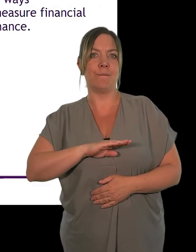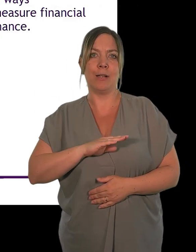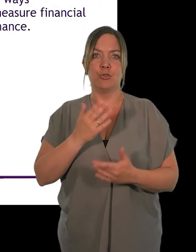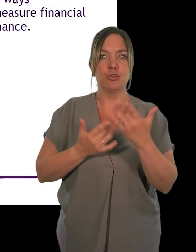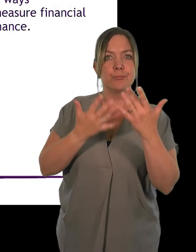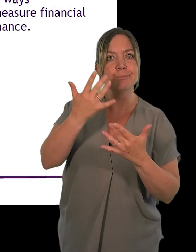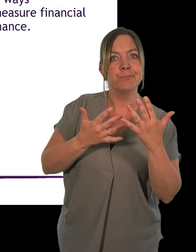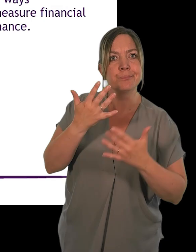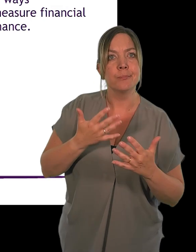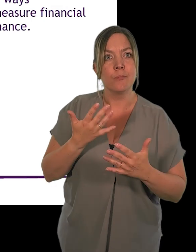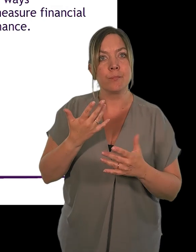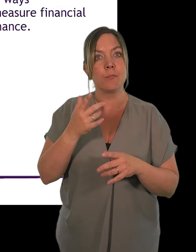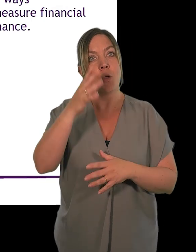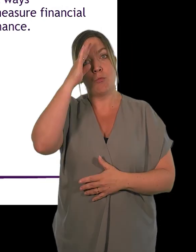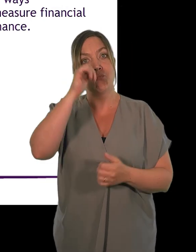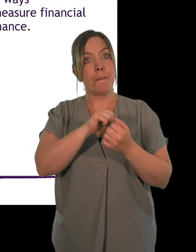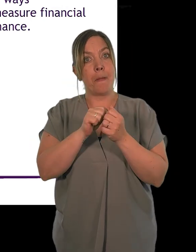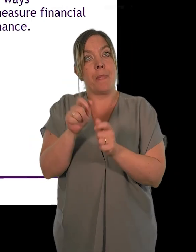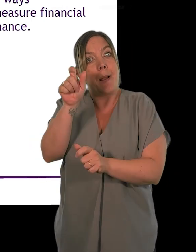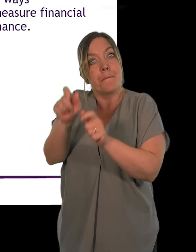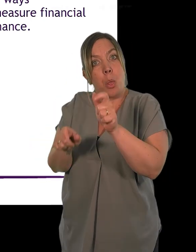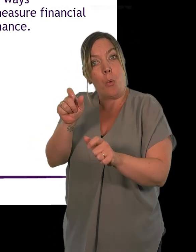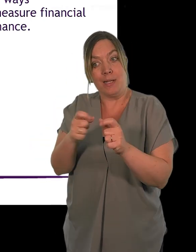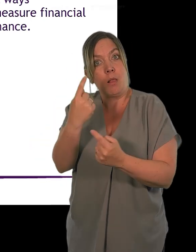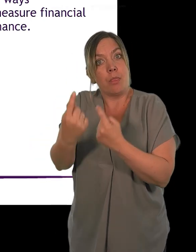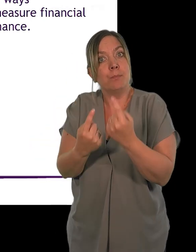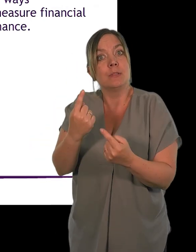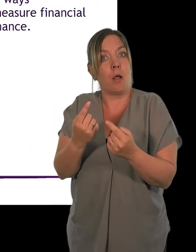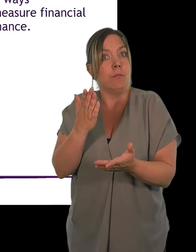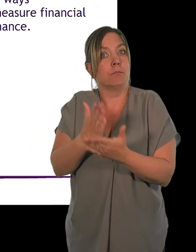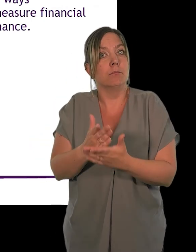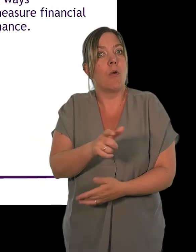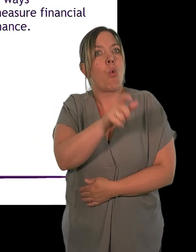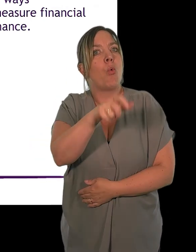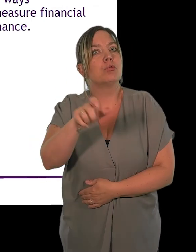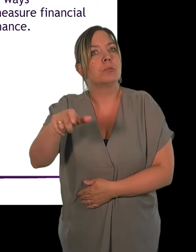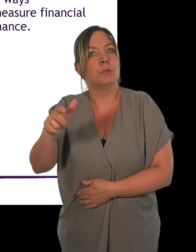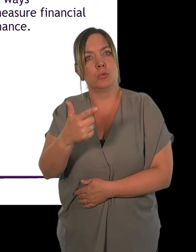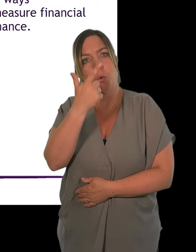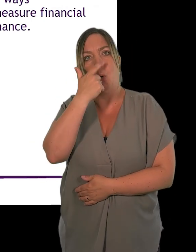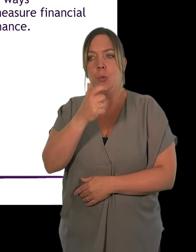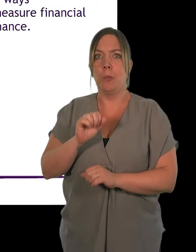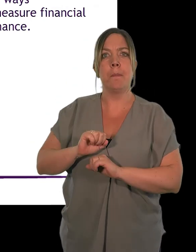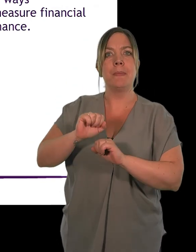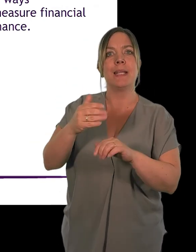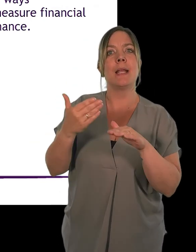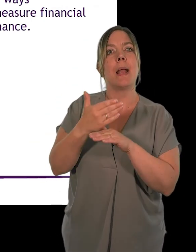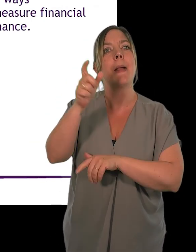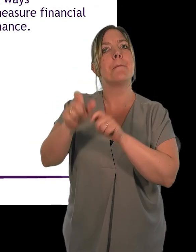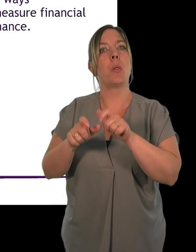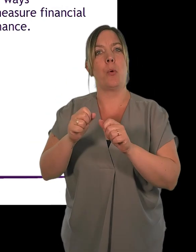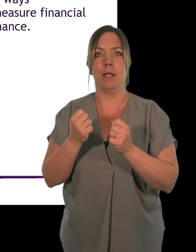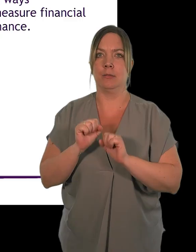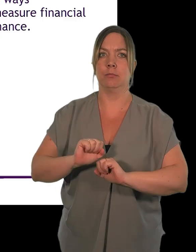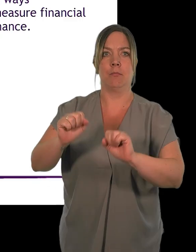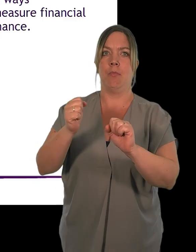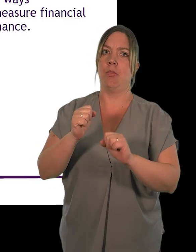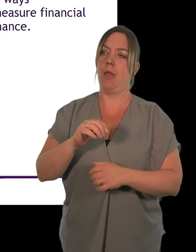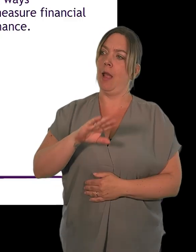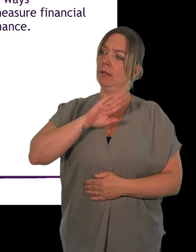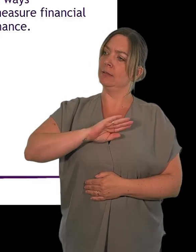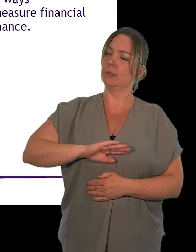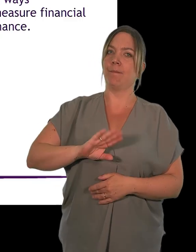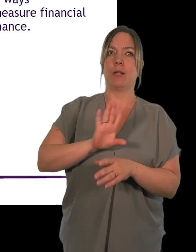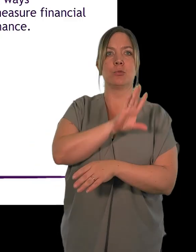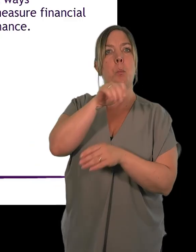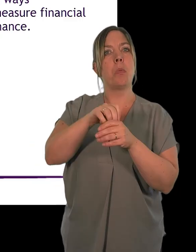be satisfaction rates from employees within the company. Another